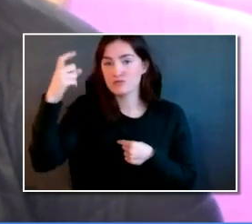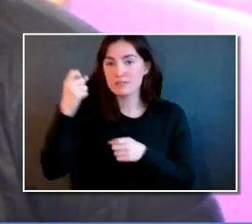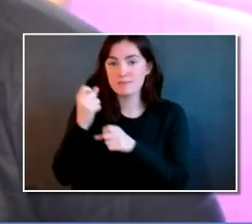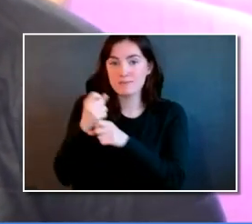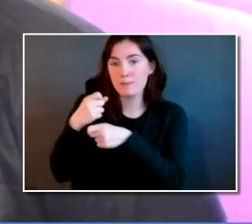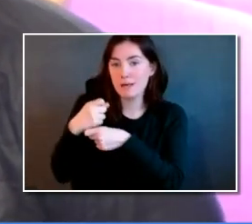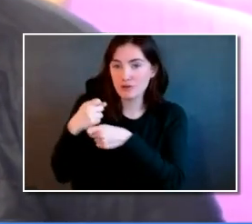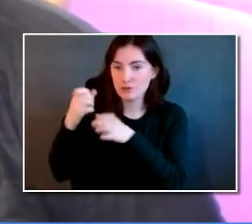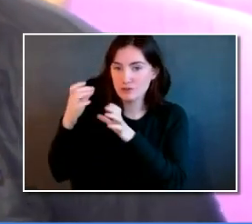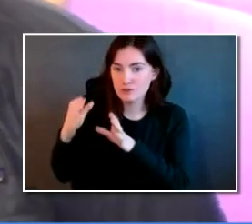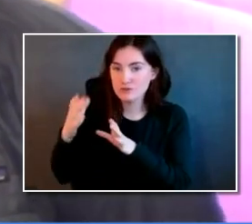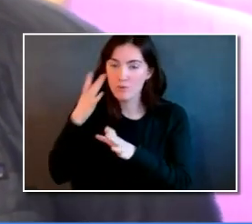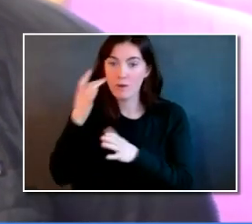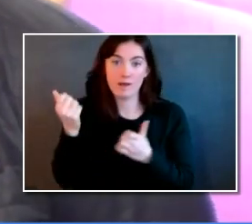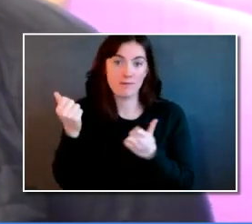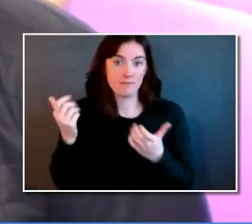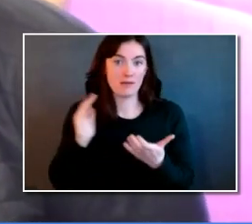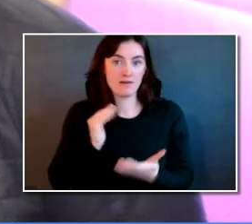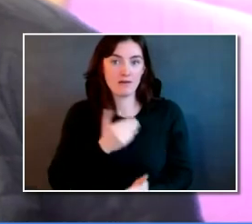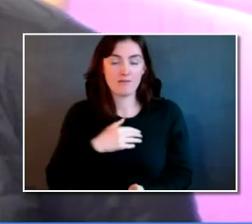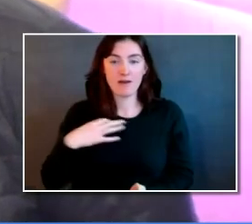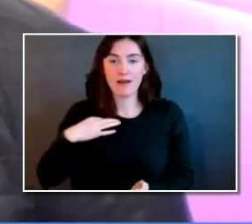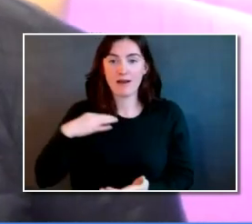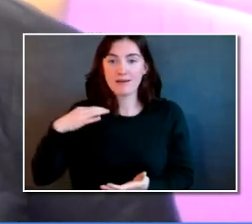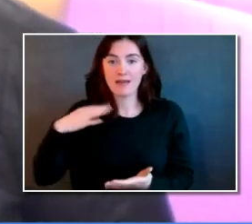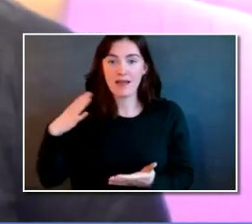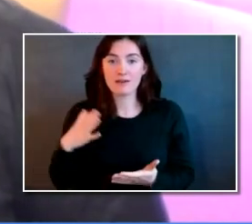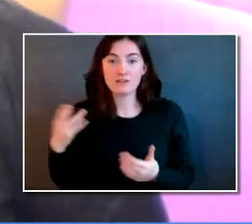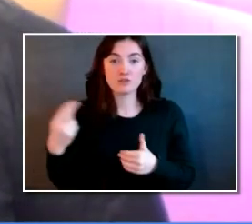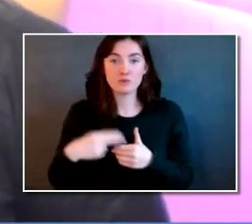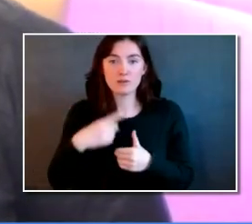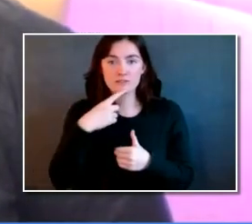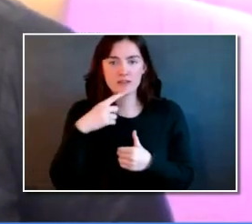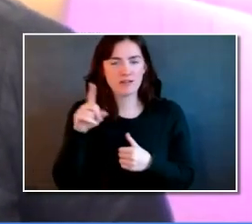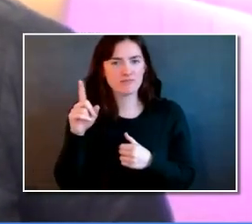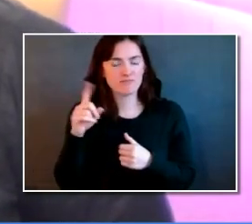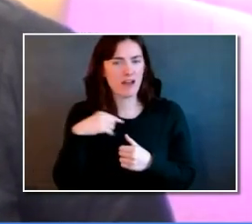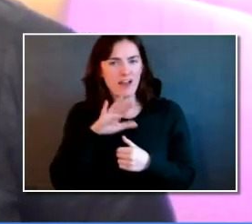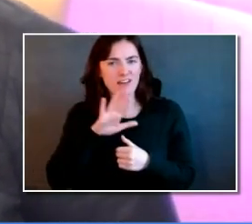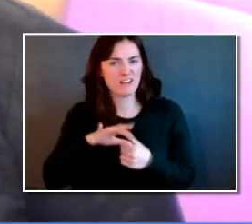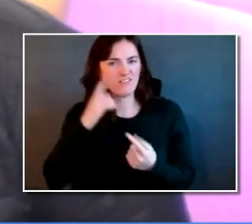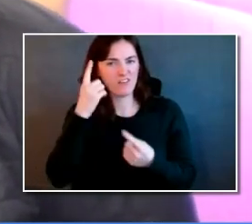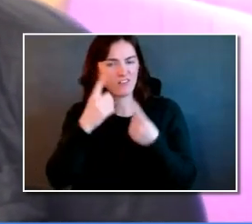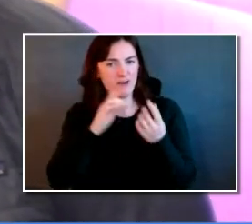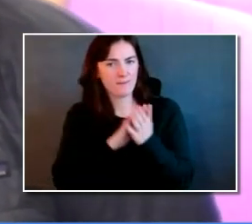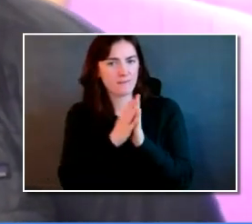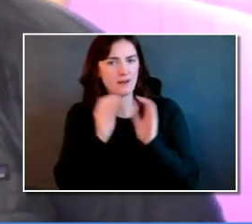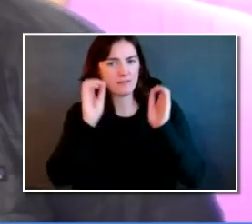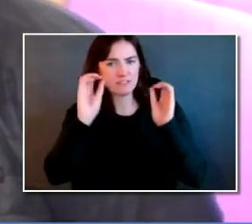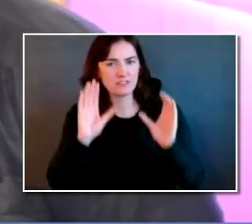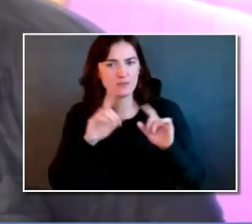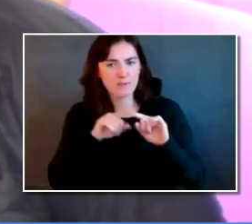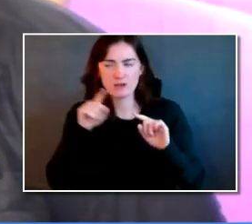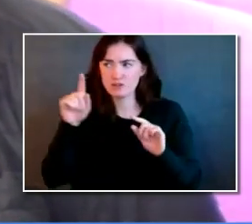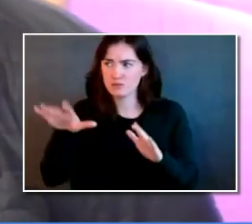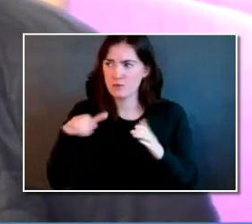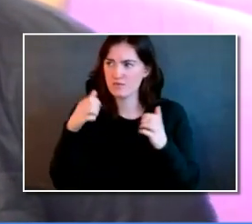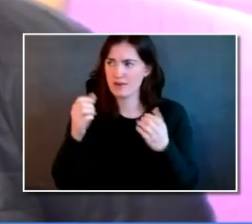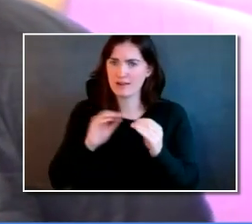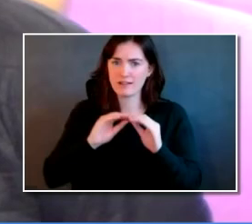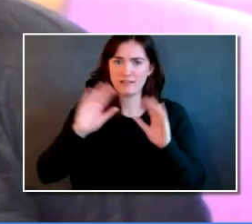candidates came into us saying that, I never thought about becoming a teacher, but y'all provided a pathway, a clear pathway, debt-free